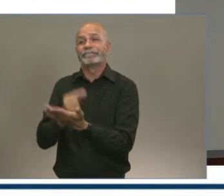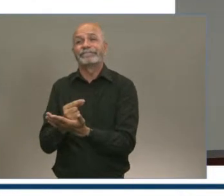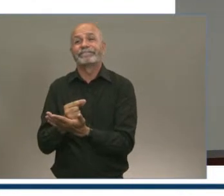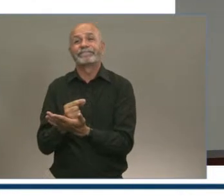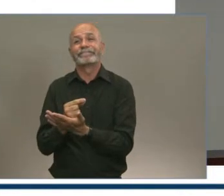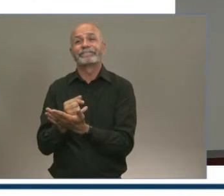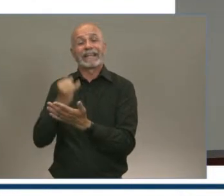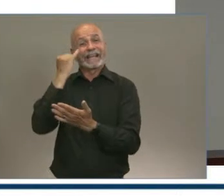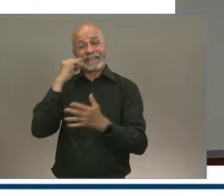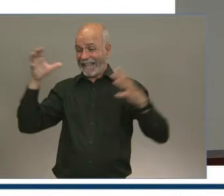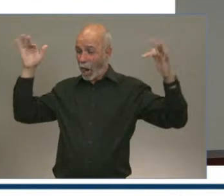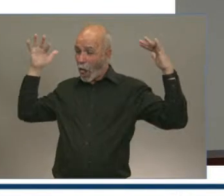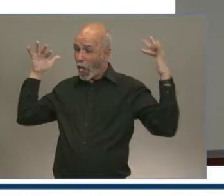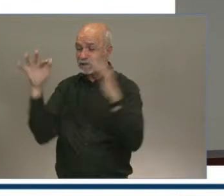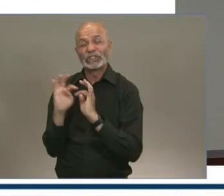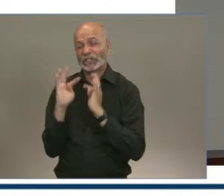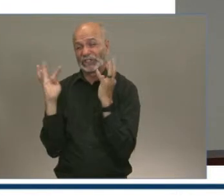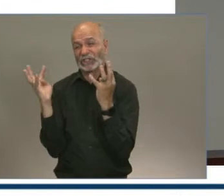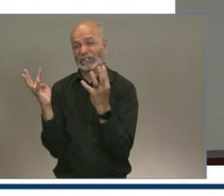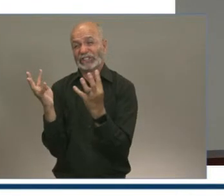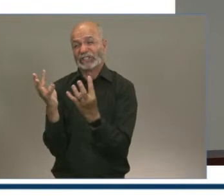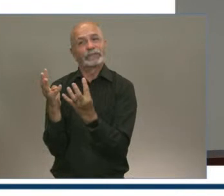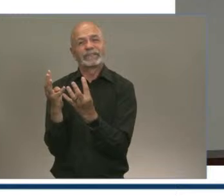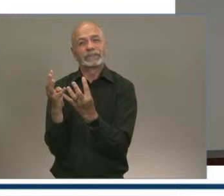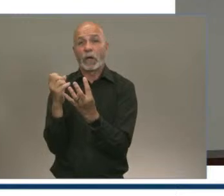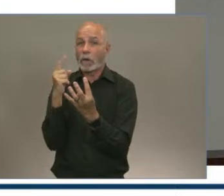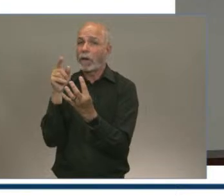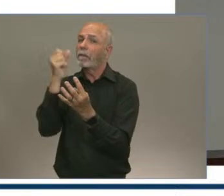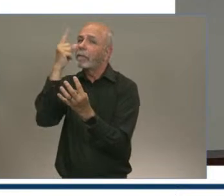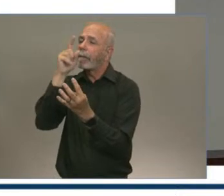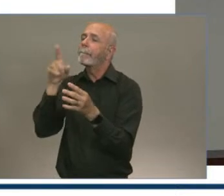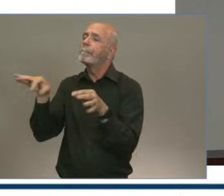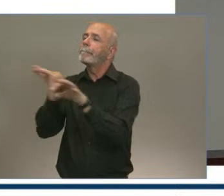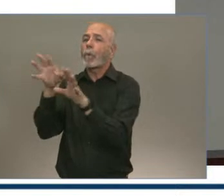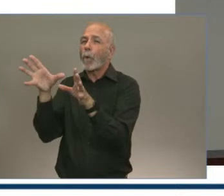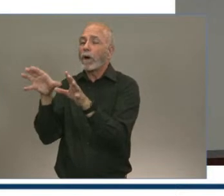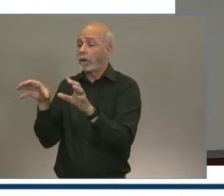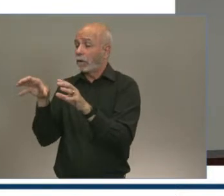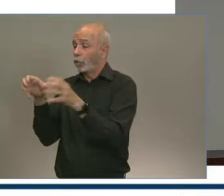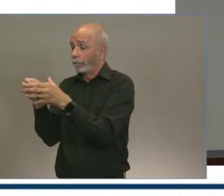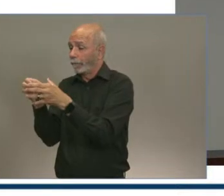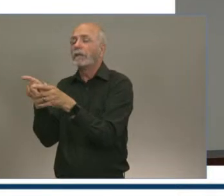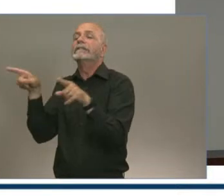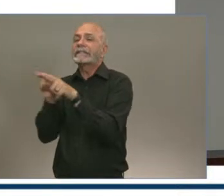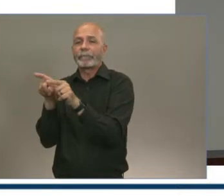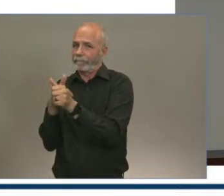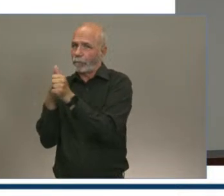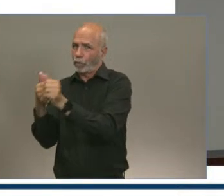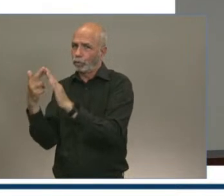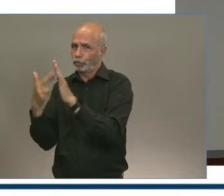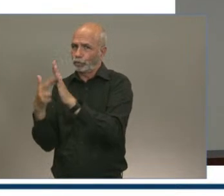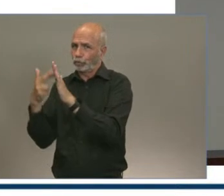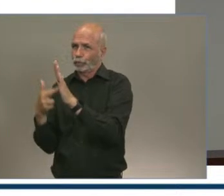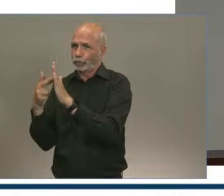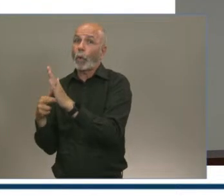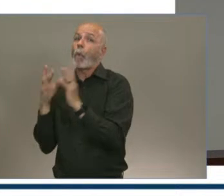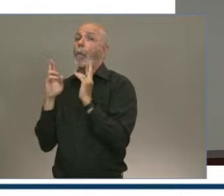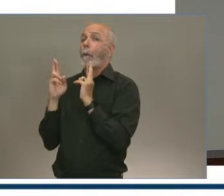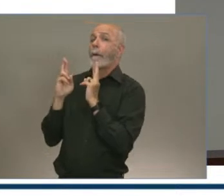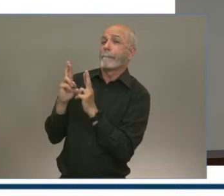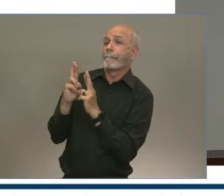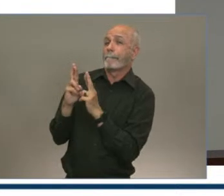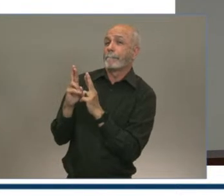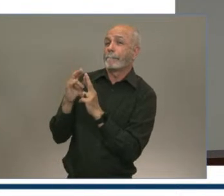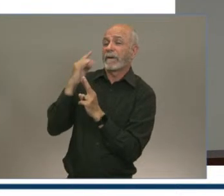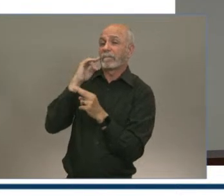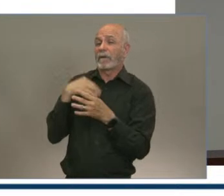of graduates will need to follow the reopening protocols. We hope to soon be in the second phase of reopening, and in that phase, there can